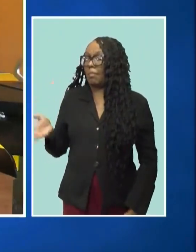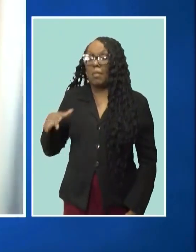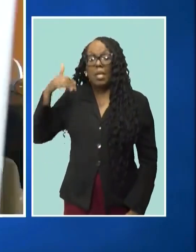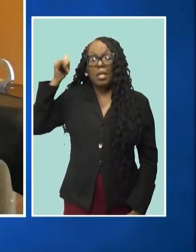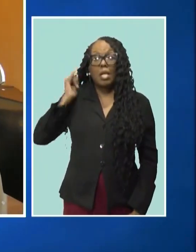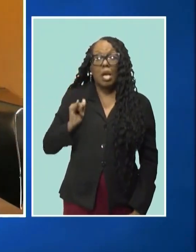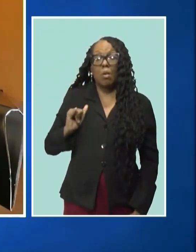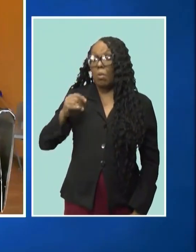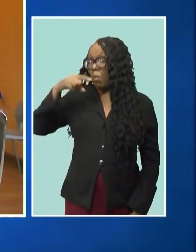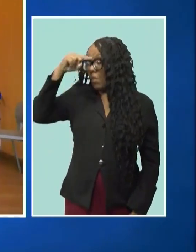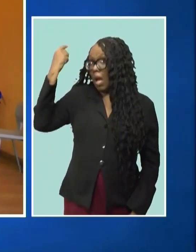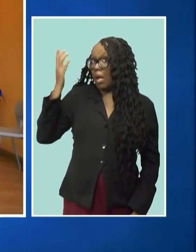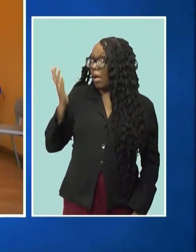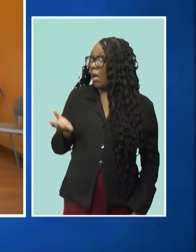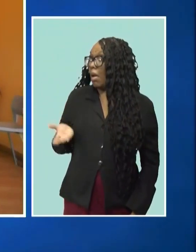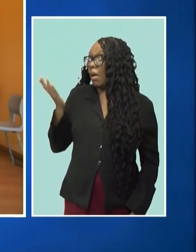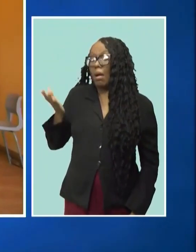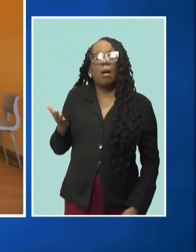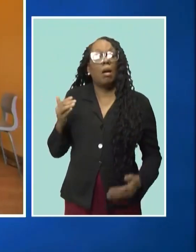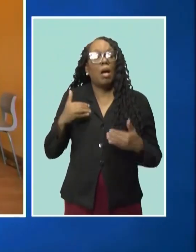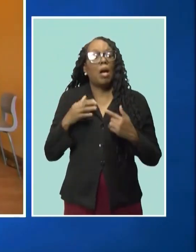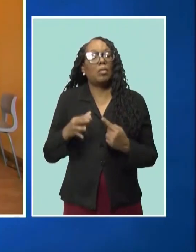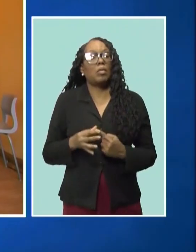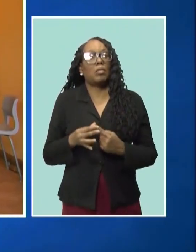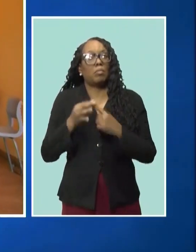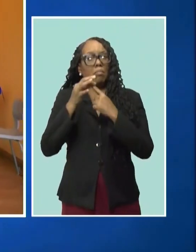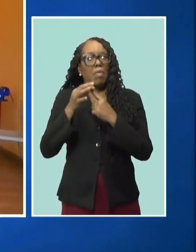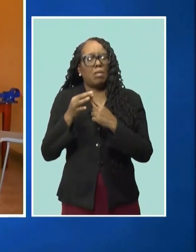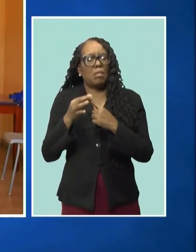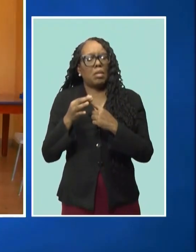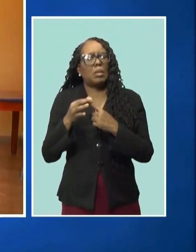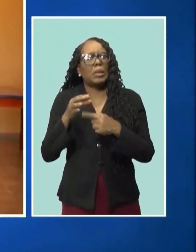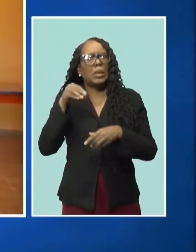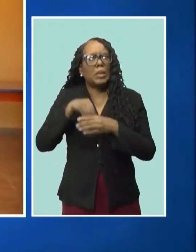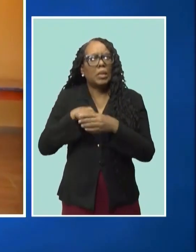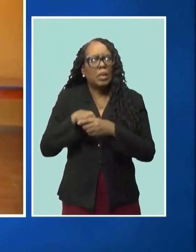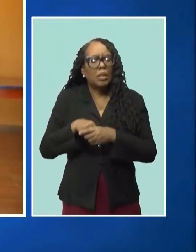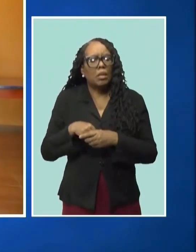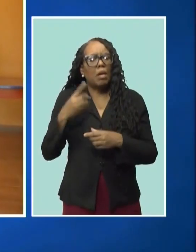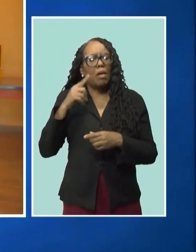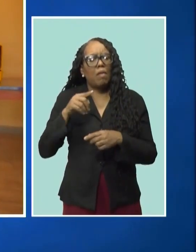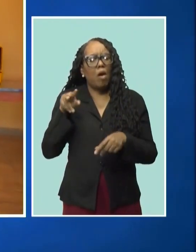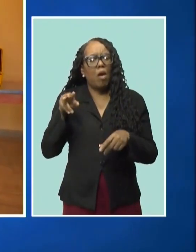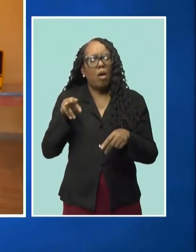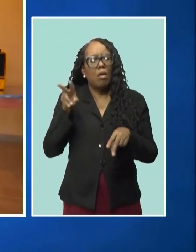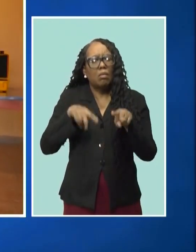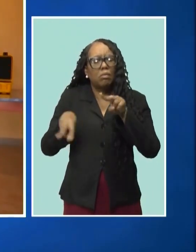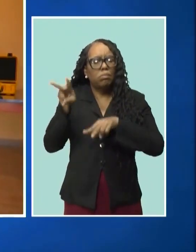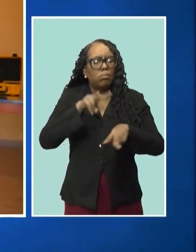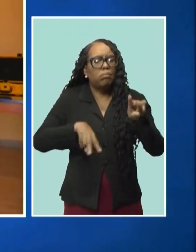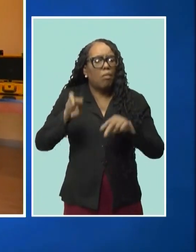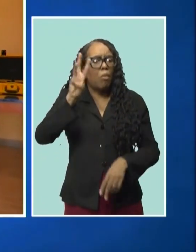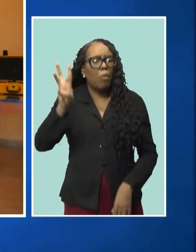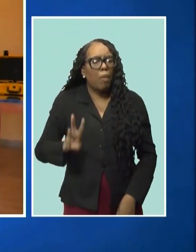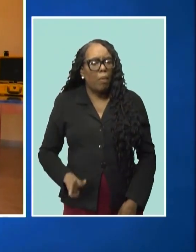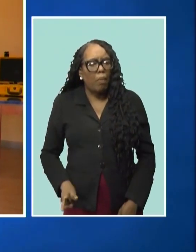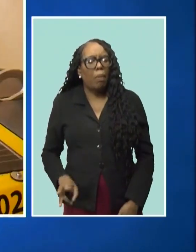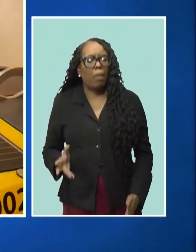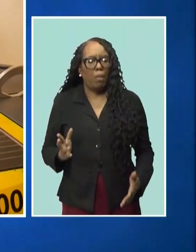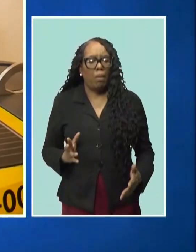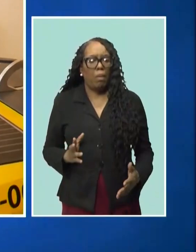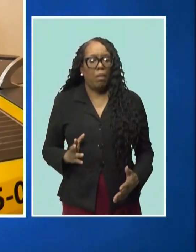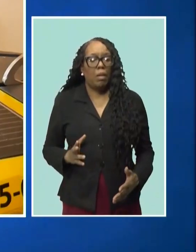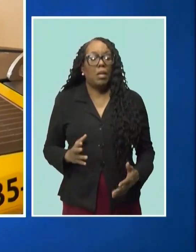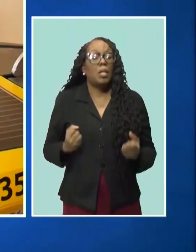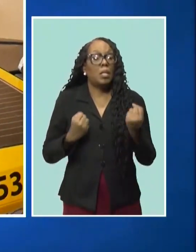and meteorological instruments on board, are launched by the Met Office to monitor weather and marine conditions within Barbados' exclusive